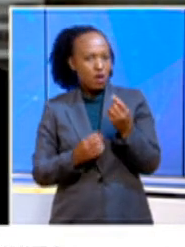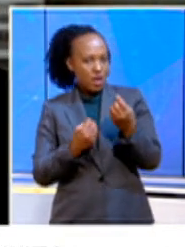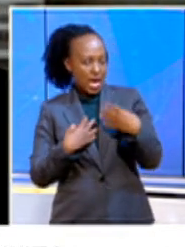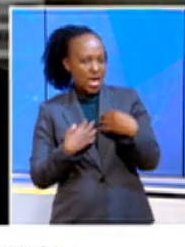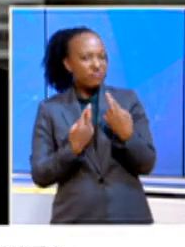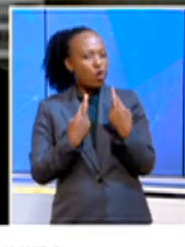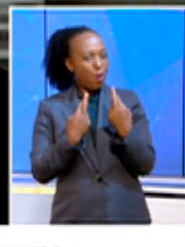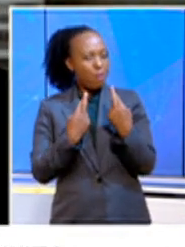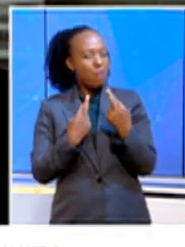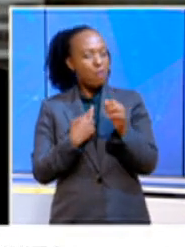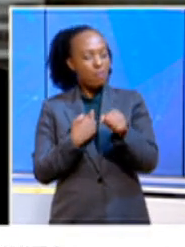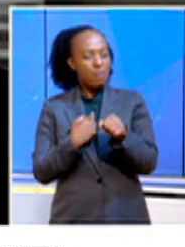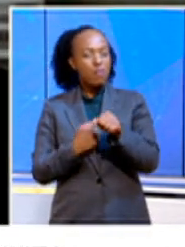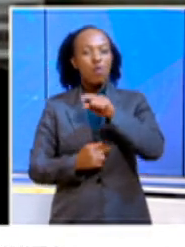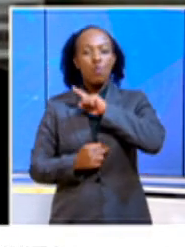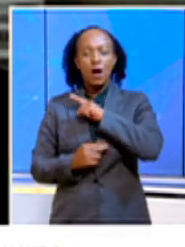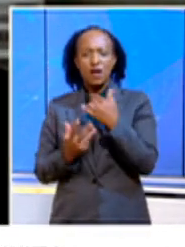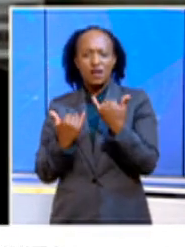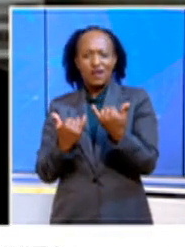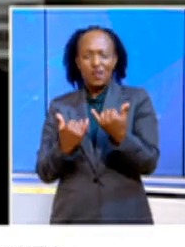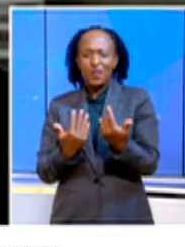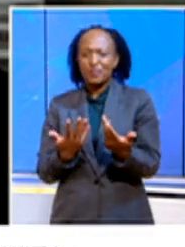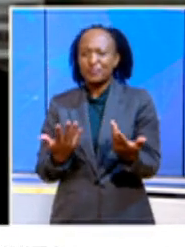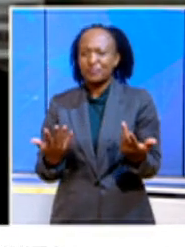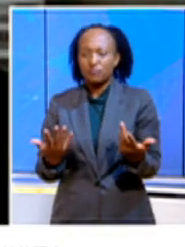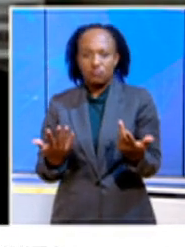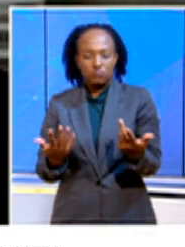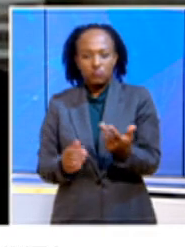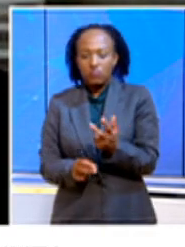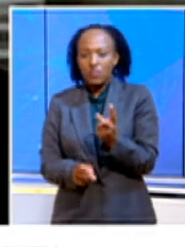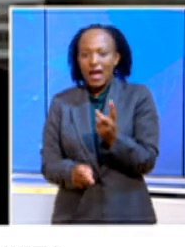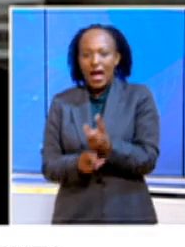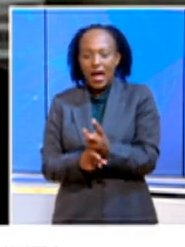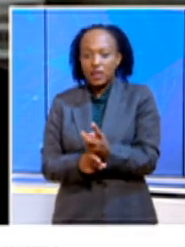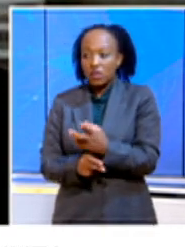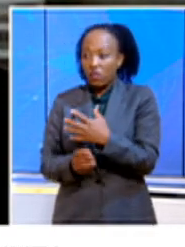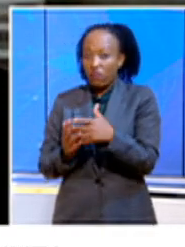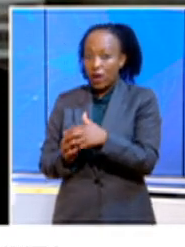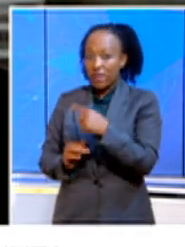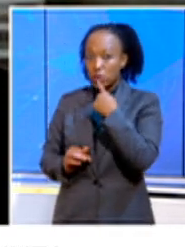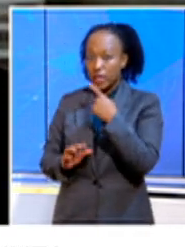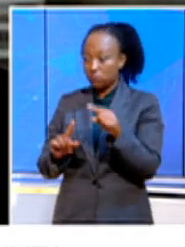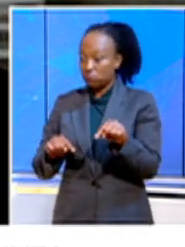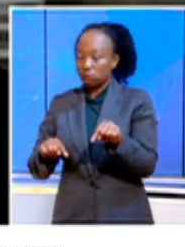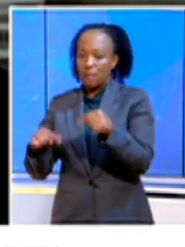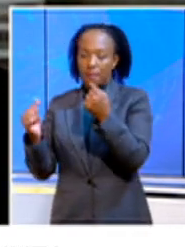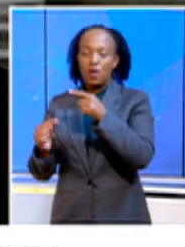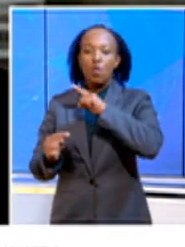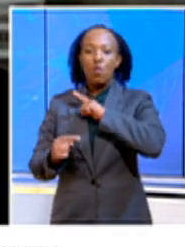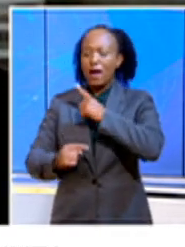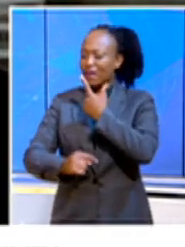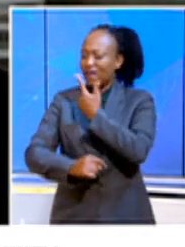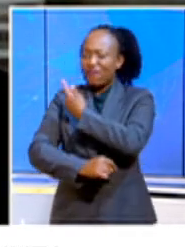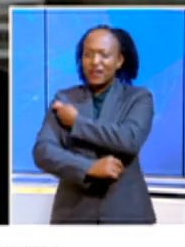little bit of hope. Because at the moment, I mean, you know, it's hard to dispute what you're saying, that this rollout